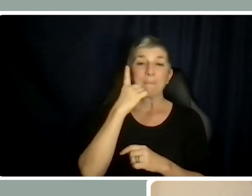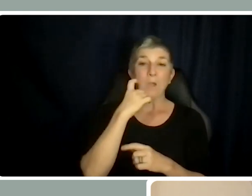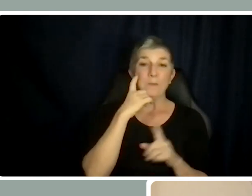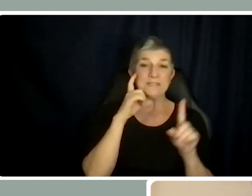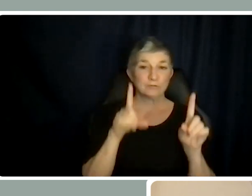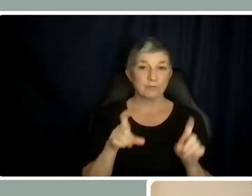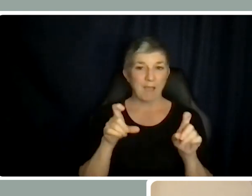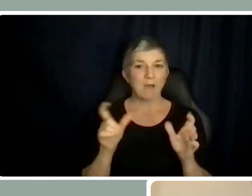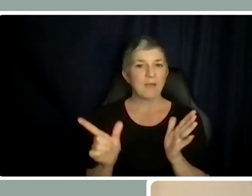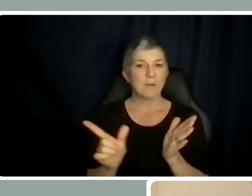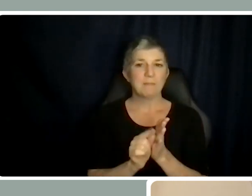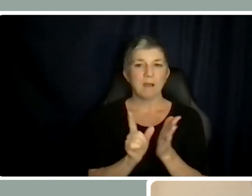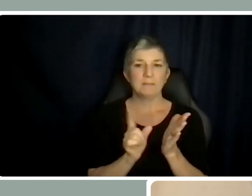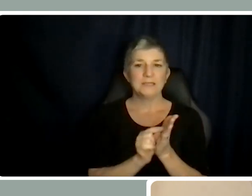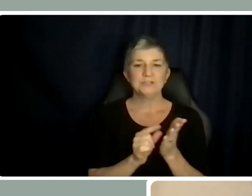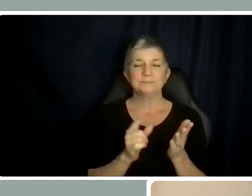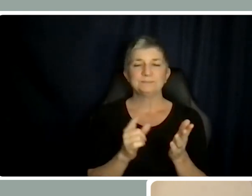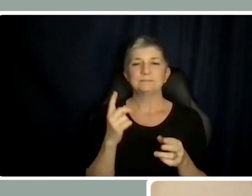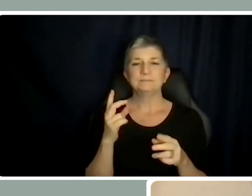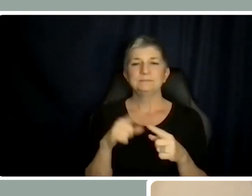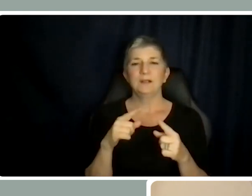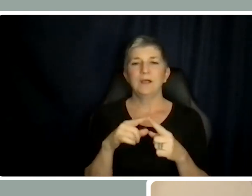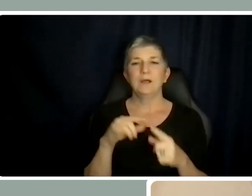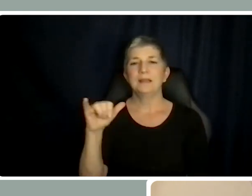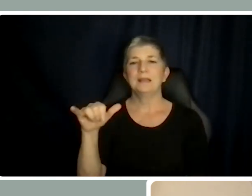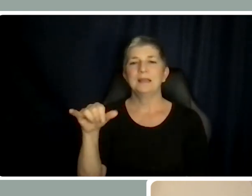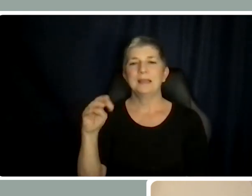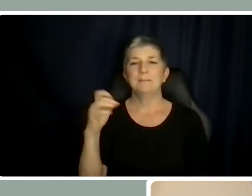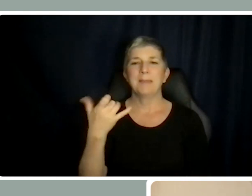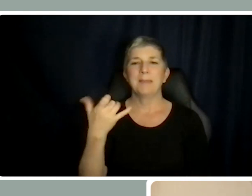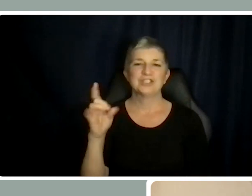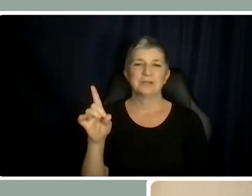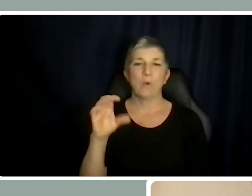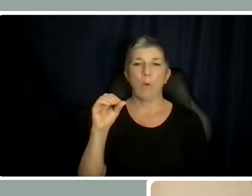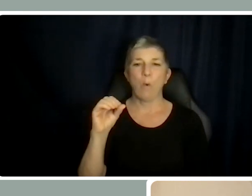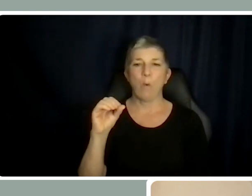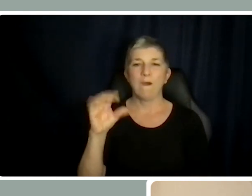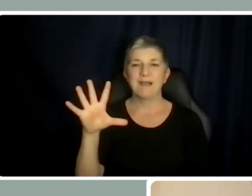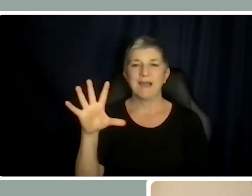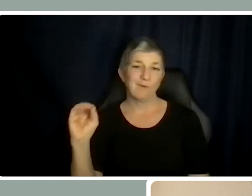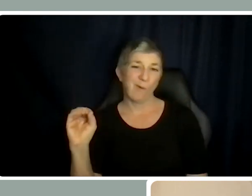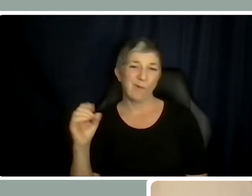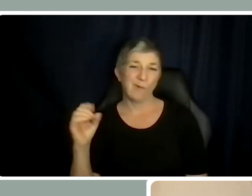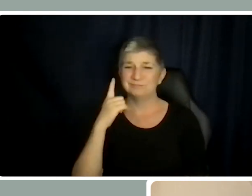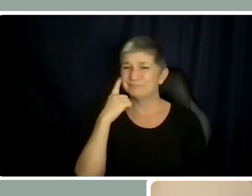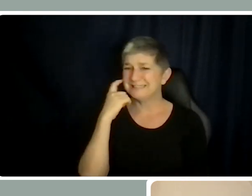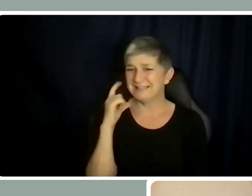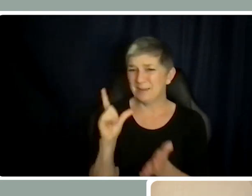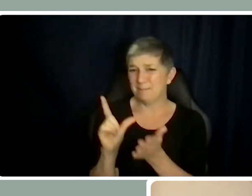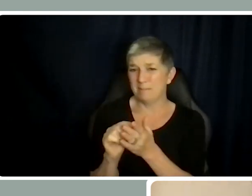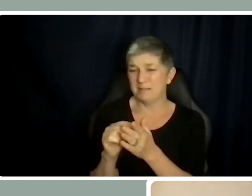was published called Impassion 050 that was published just within the last couple months that